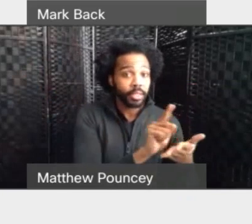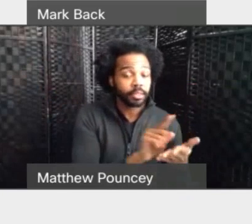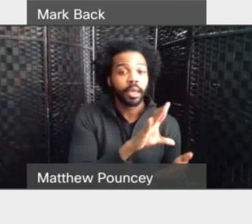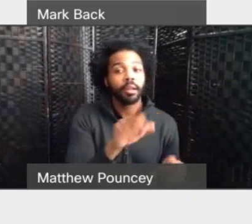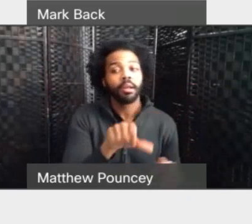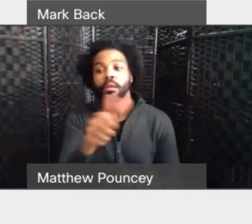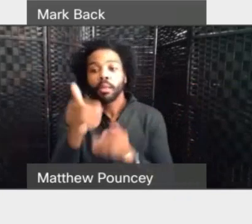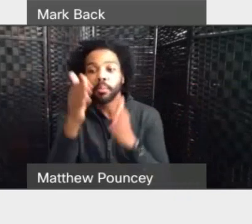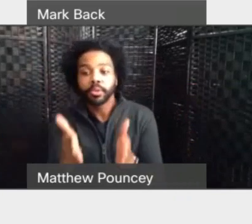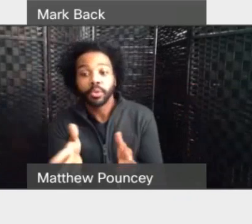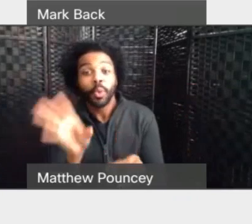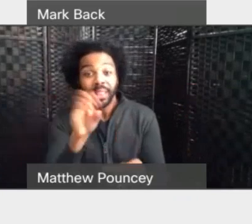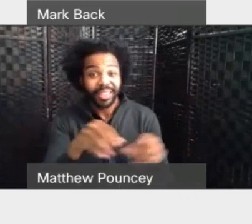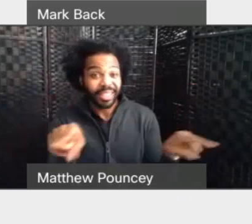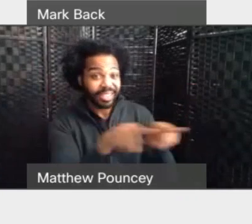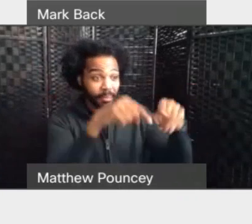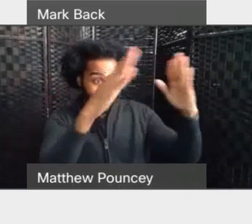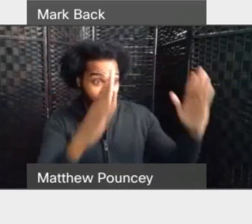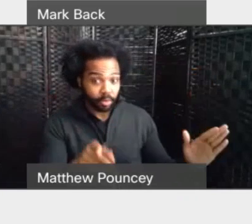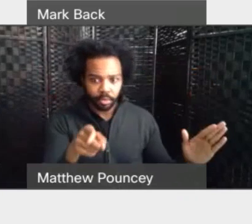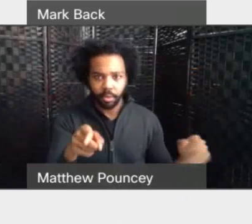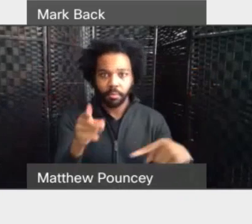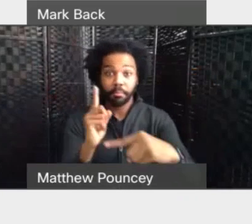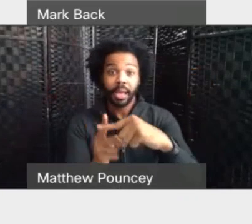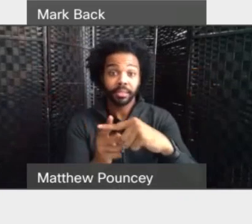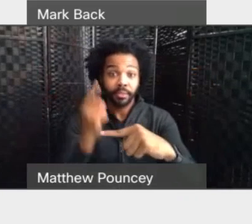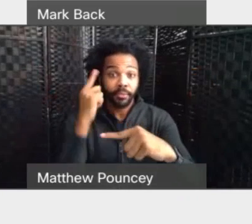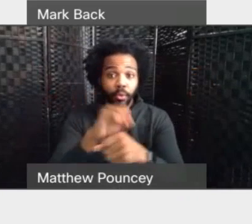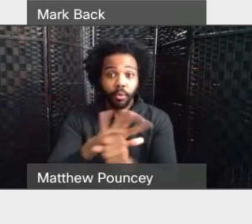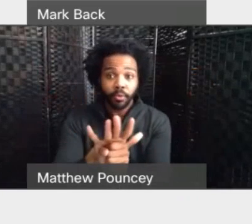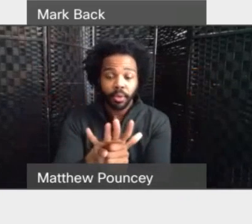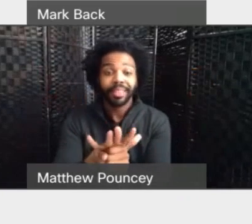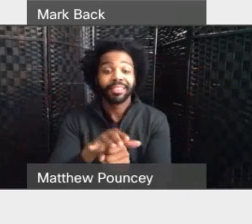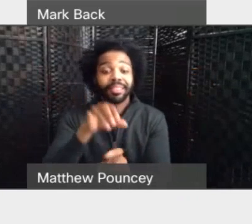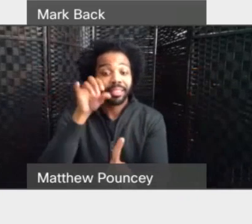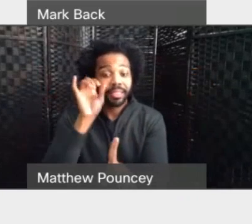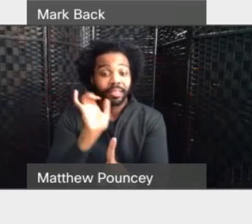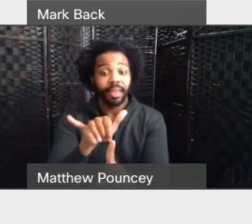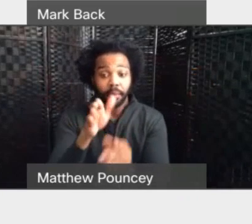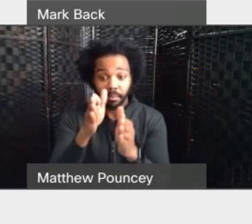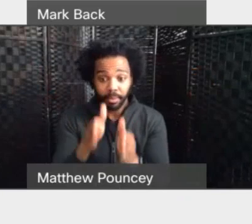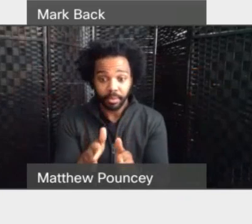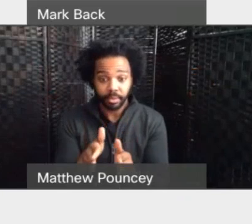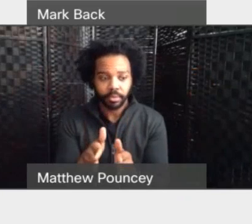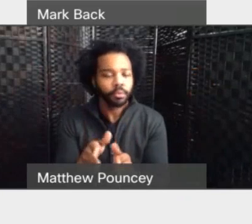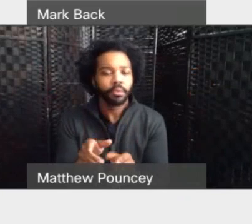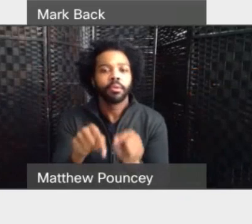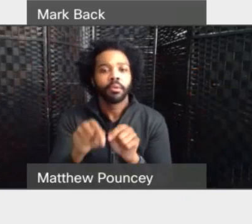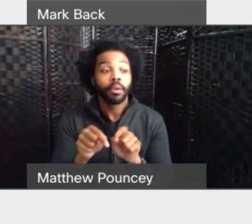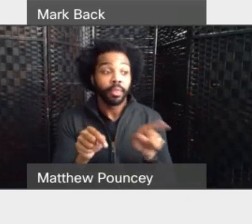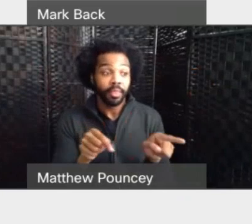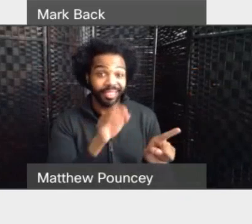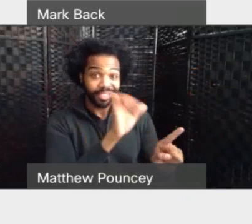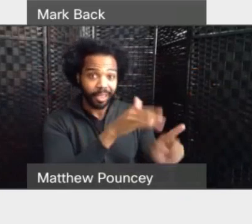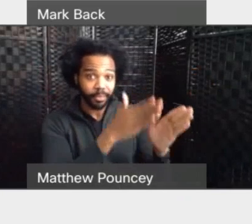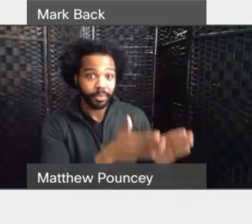in their house within that 12 weeks becomes positive for COVID, that person who is still within the 12 weeks of testing positive